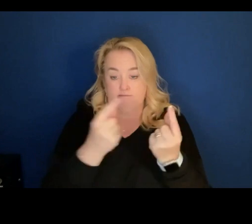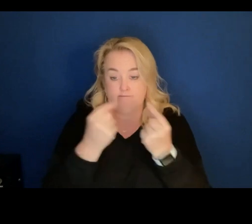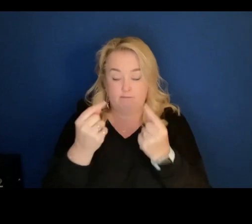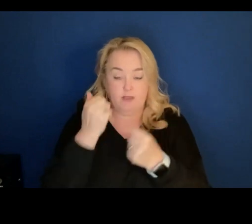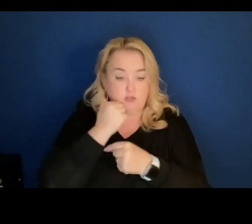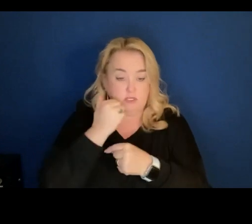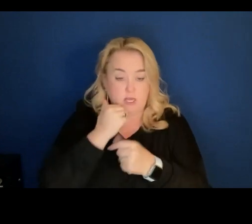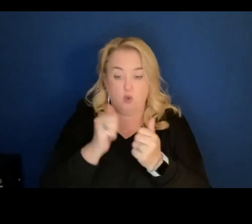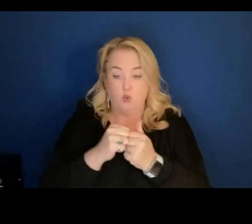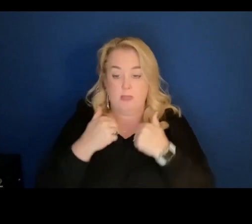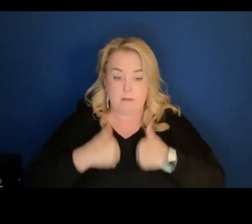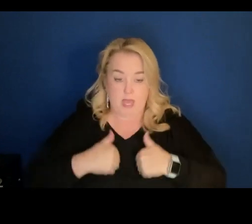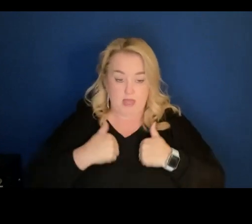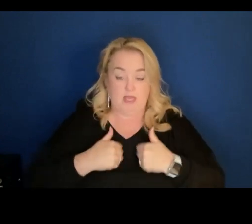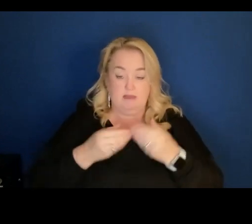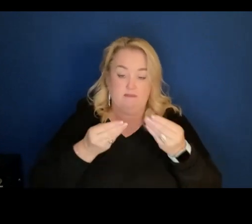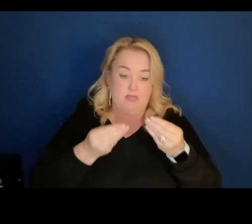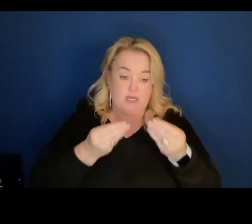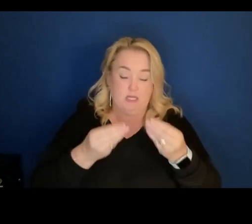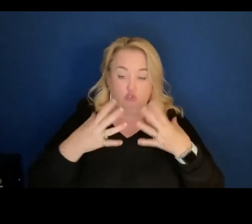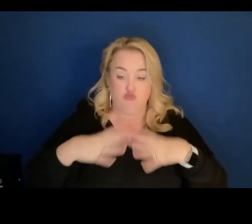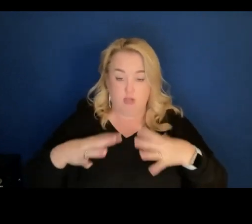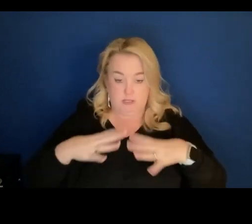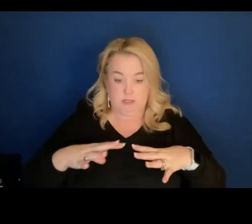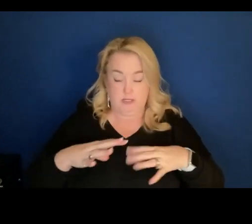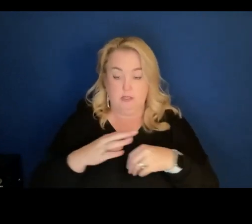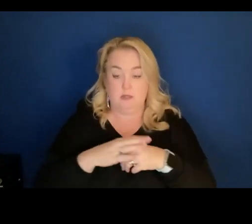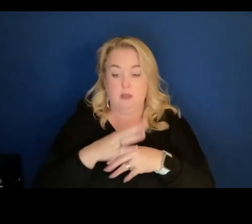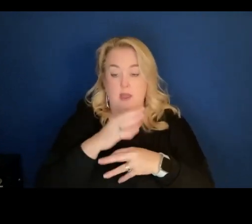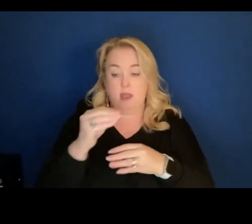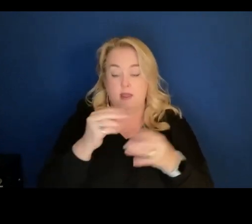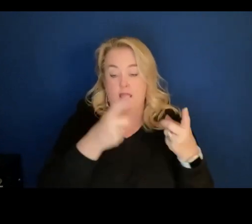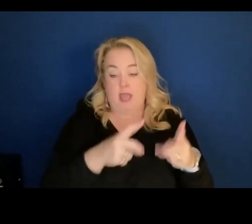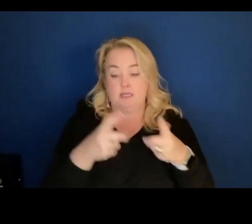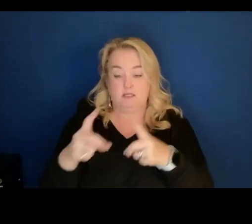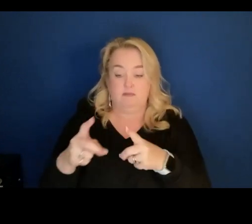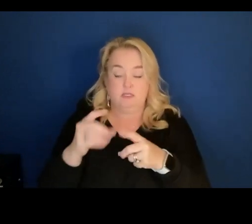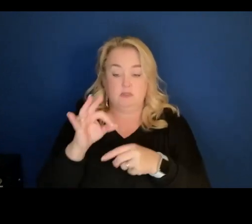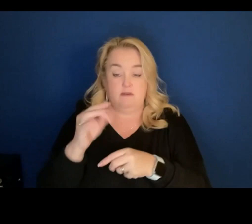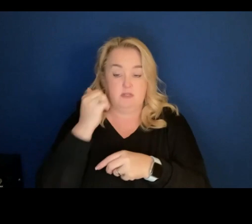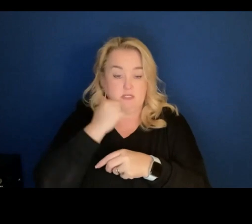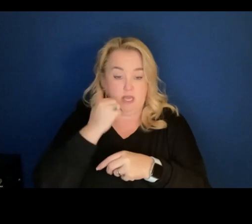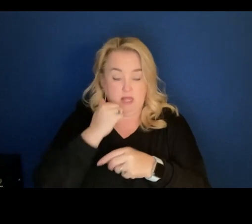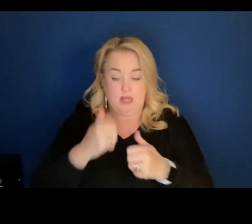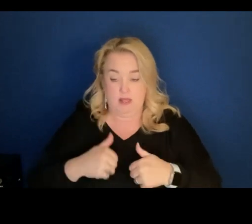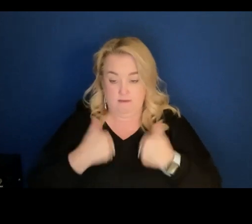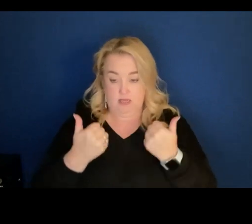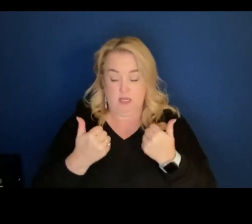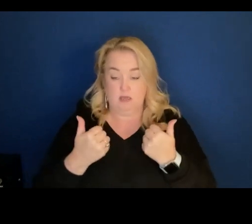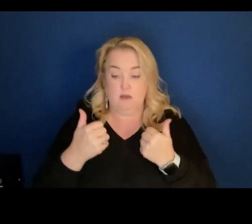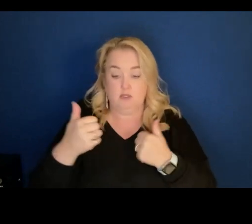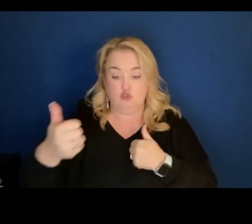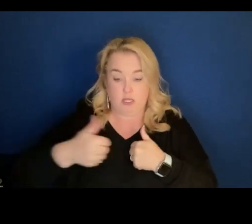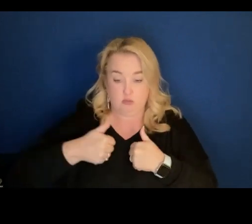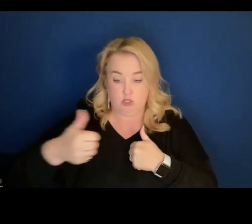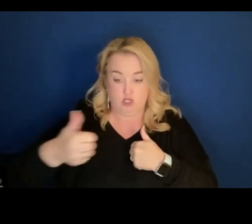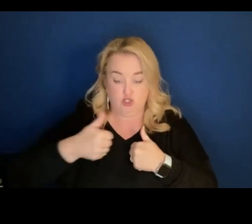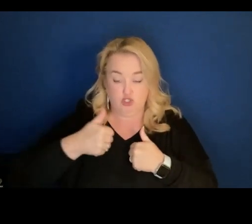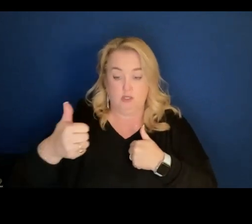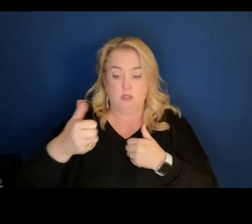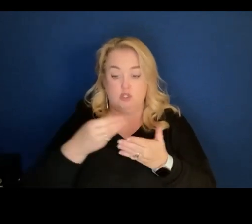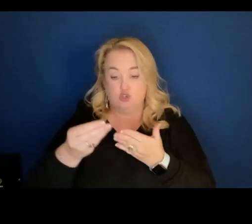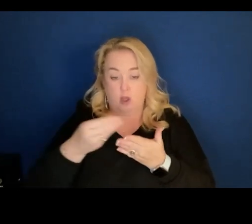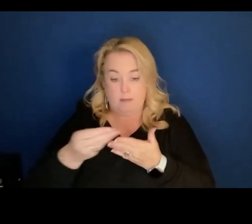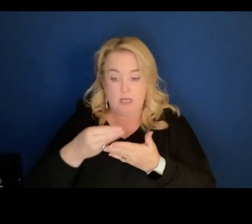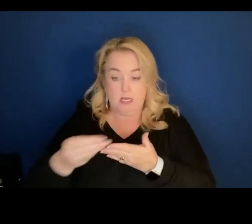bathing, feeding, or dressing, and the number of instrumental activities of daily living performed, such as transportation, grocery